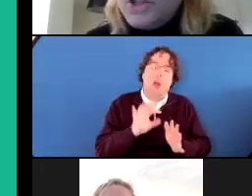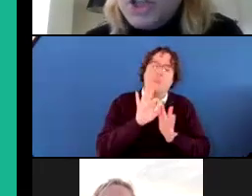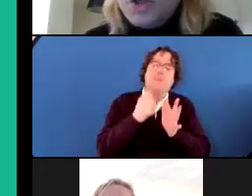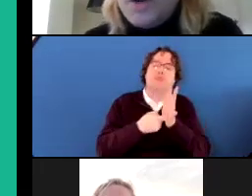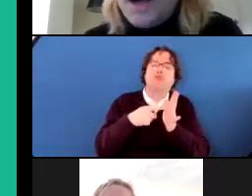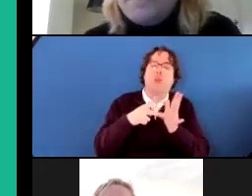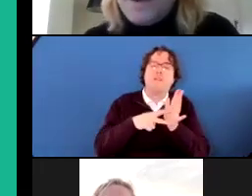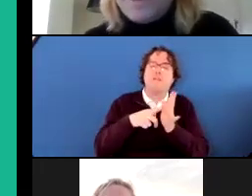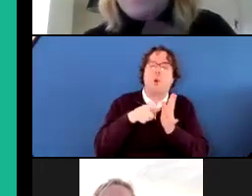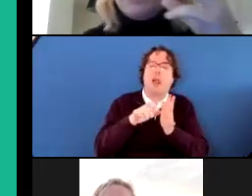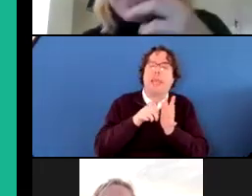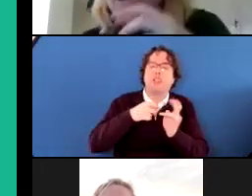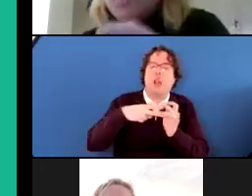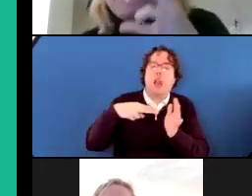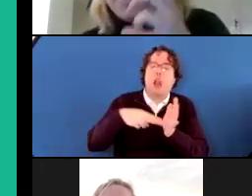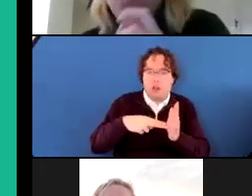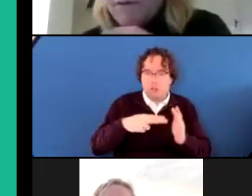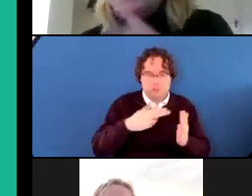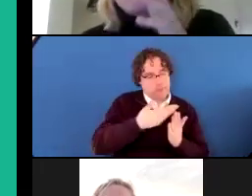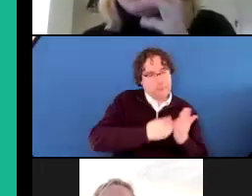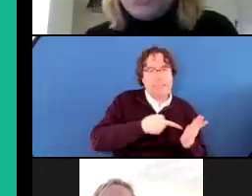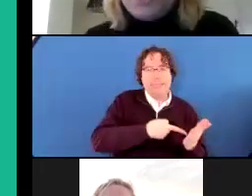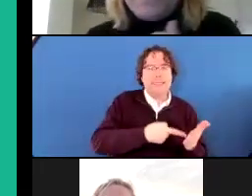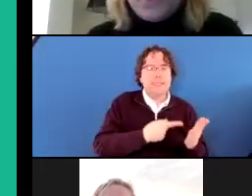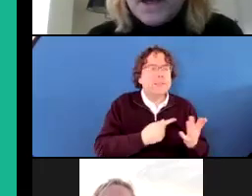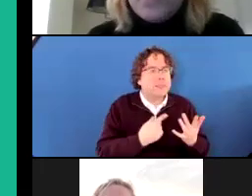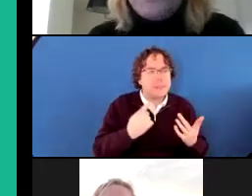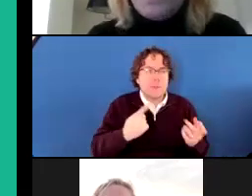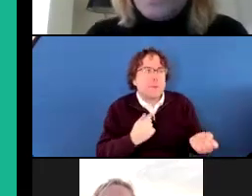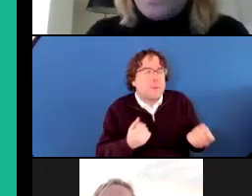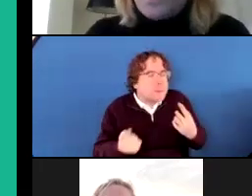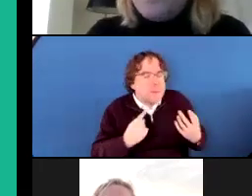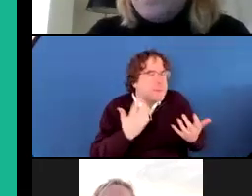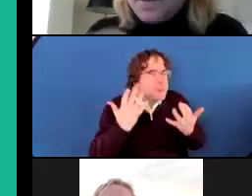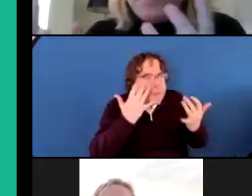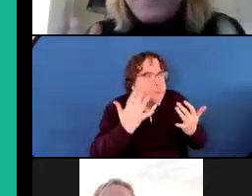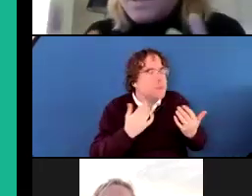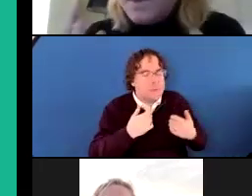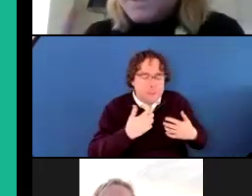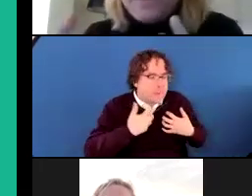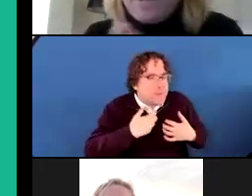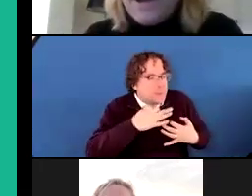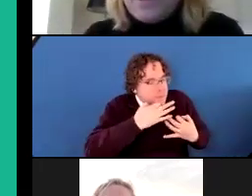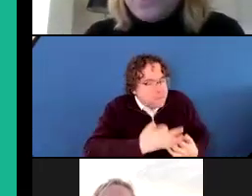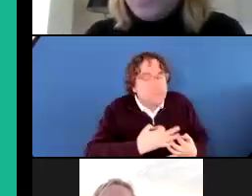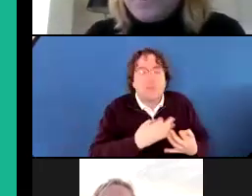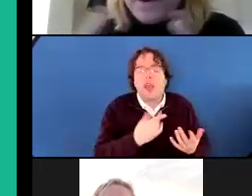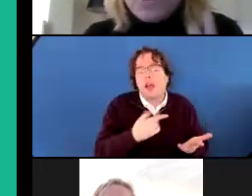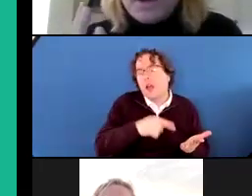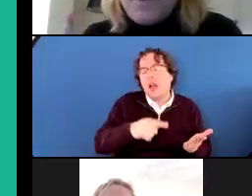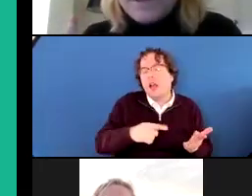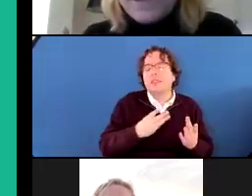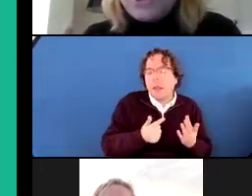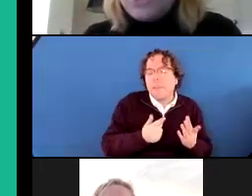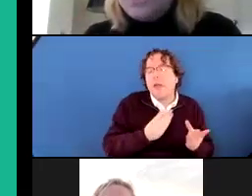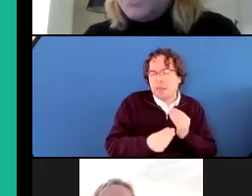dive into an area of inquiry or research for yourself. There's some flexibility about how you approach